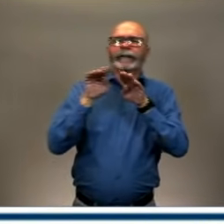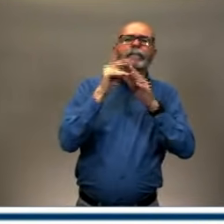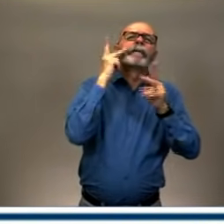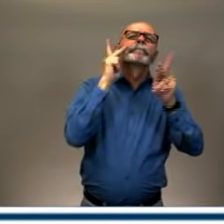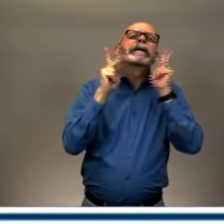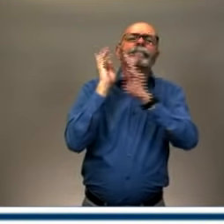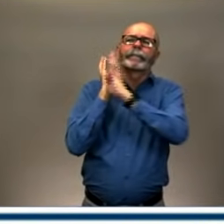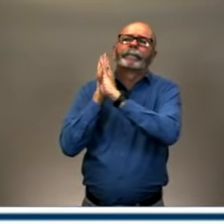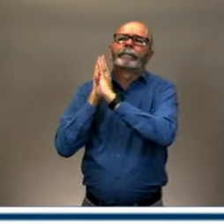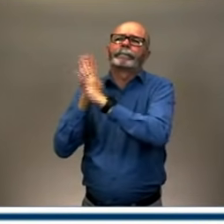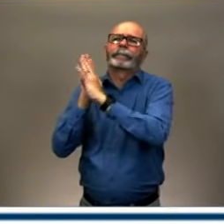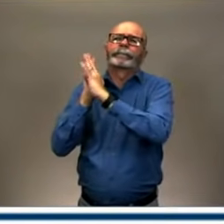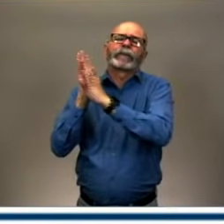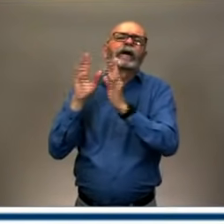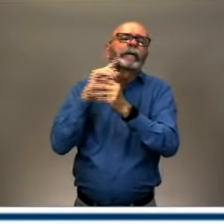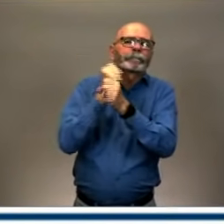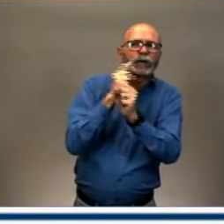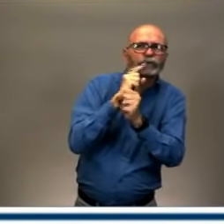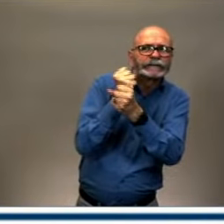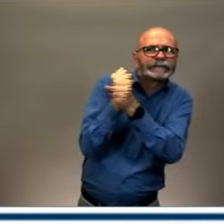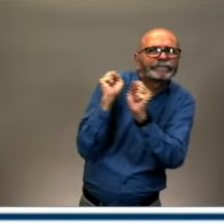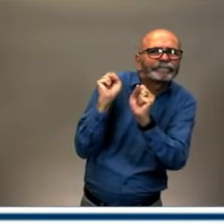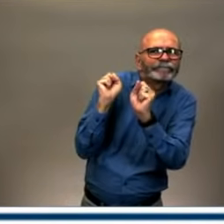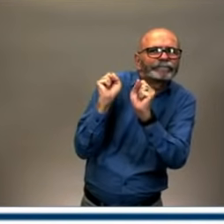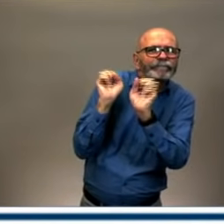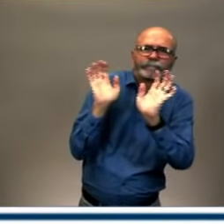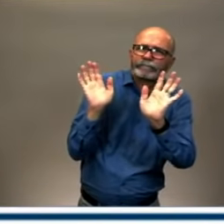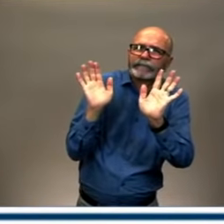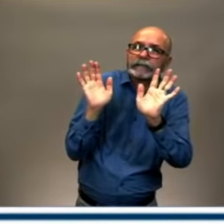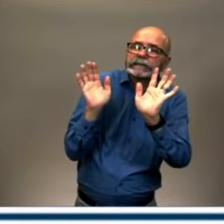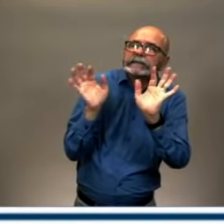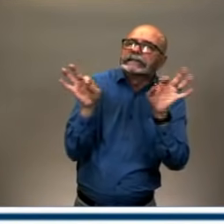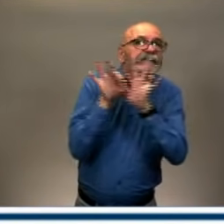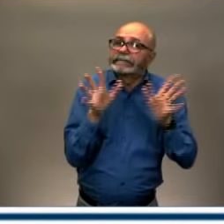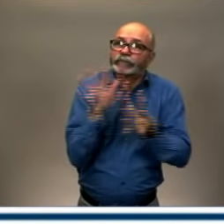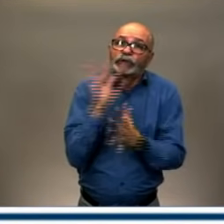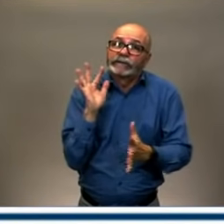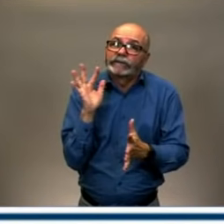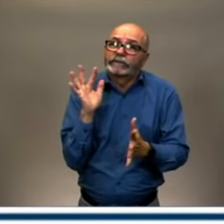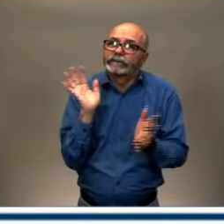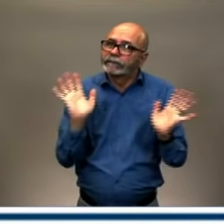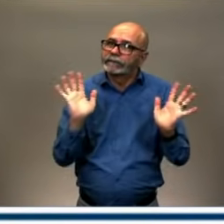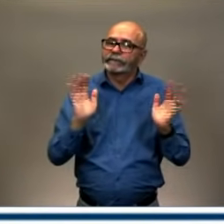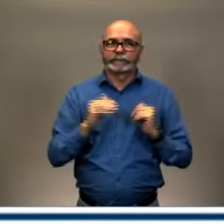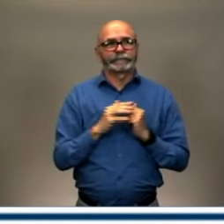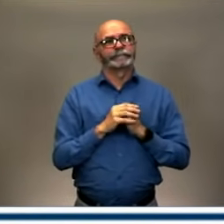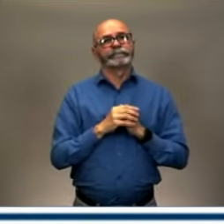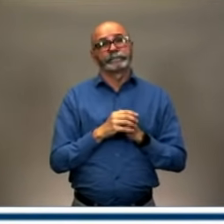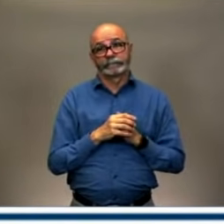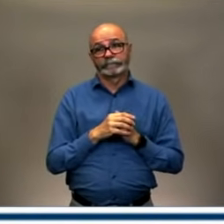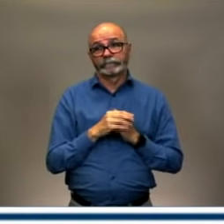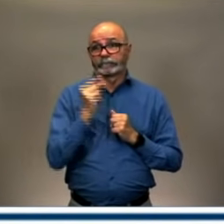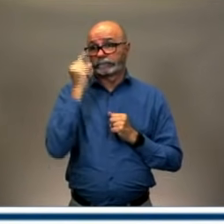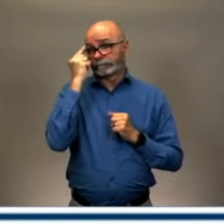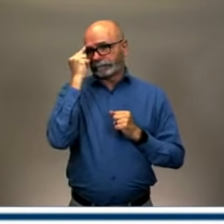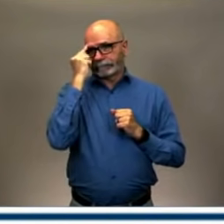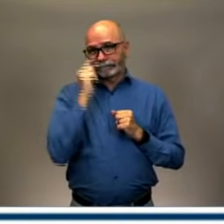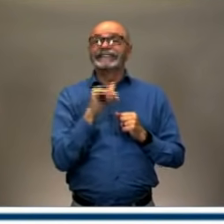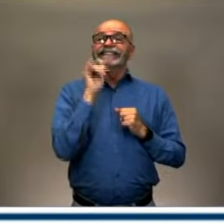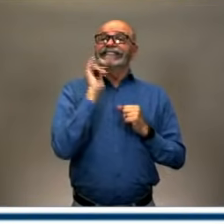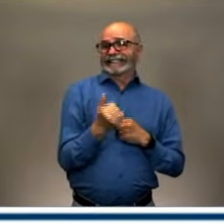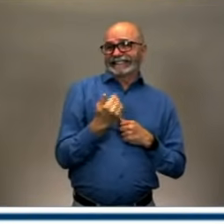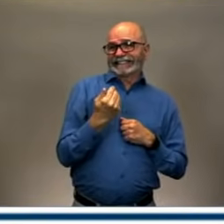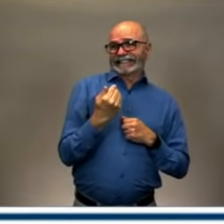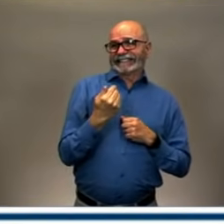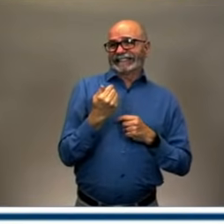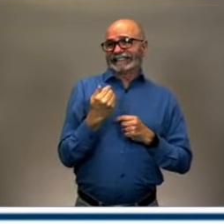first priority. The first step that we made towards a slow reopening did happen or was implemented